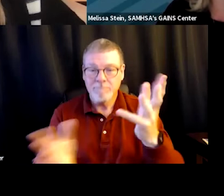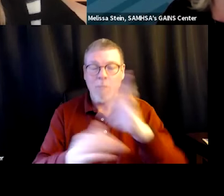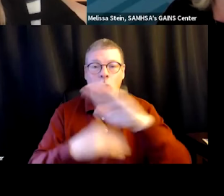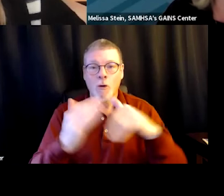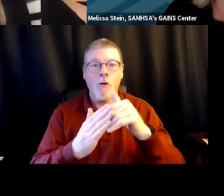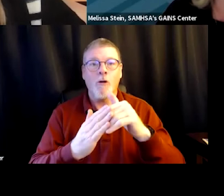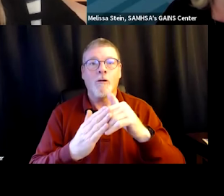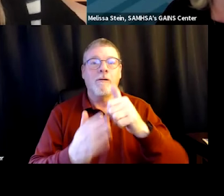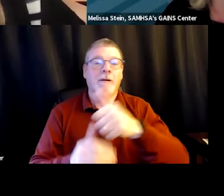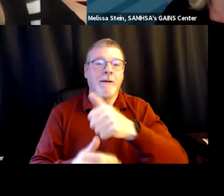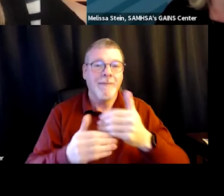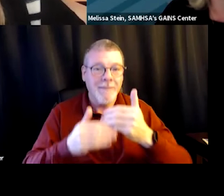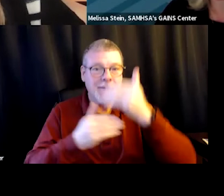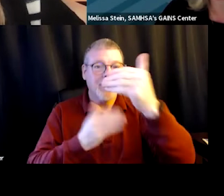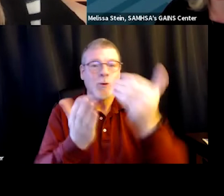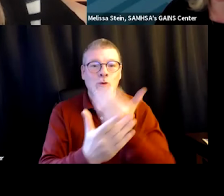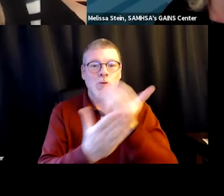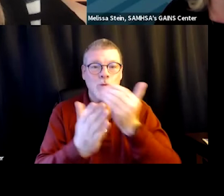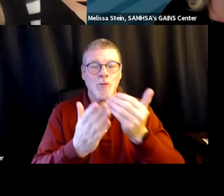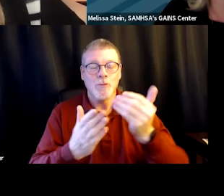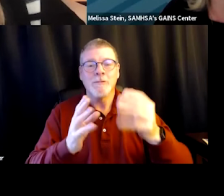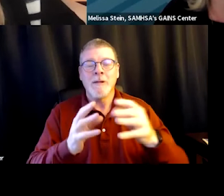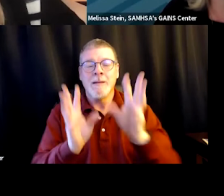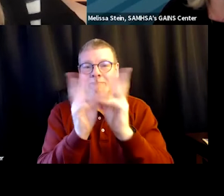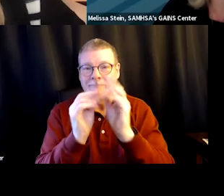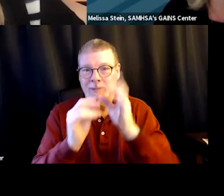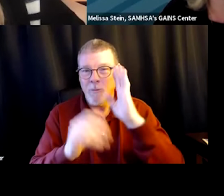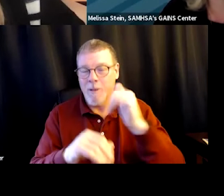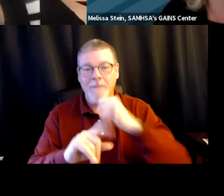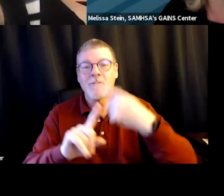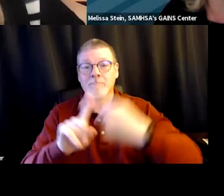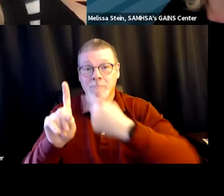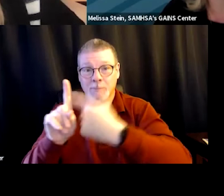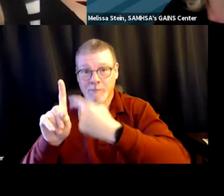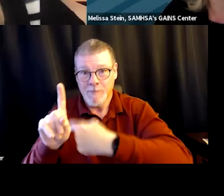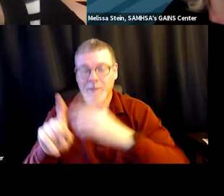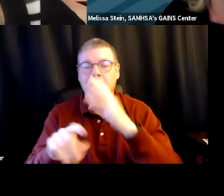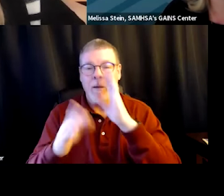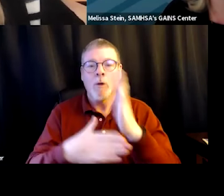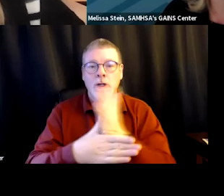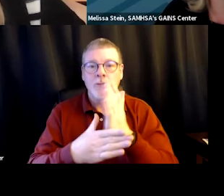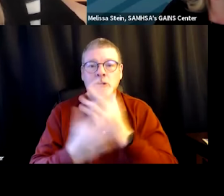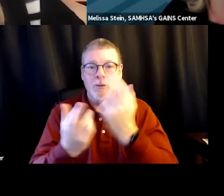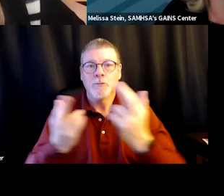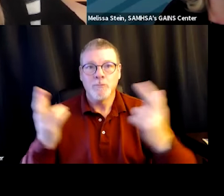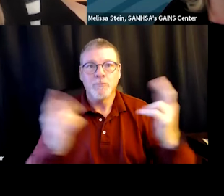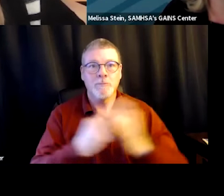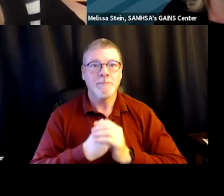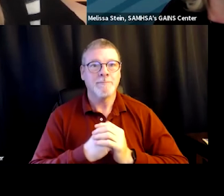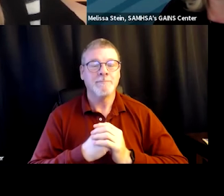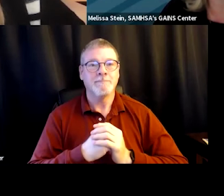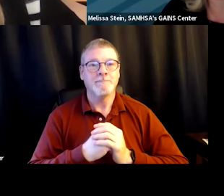upcoming webinars. We send out a monthly e-newsletter. And we'll share other resources that come up through SAMHSA's Game